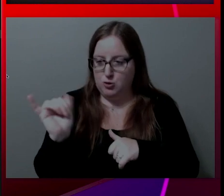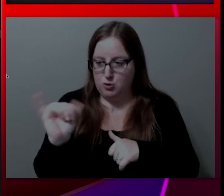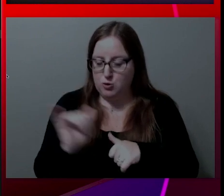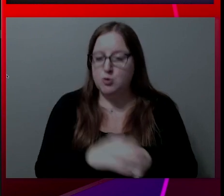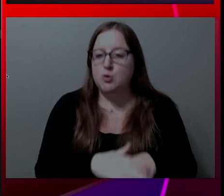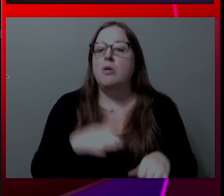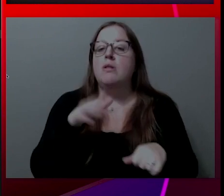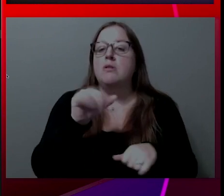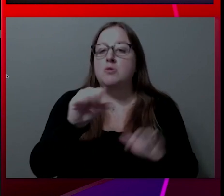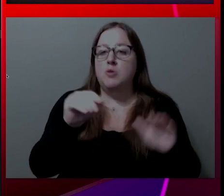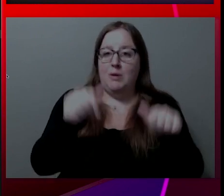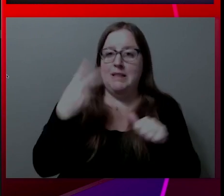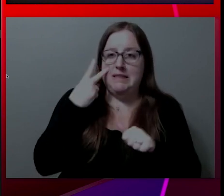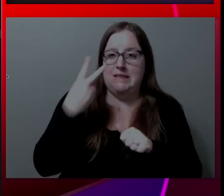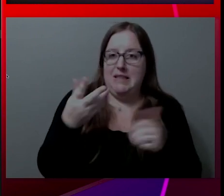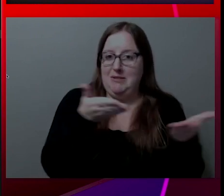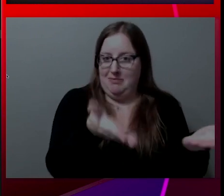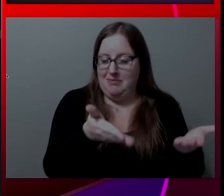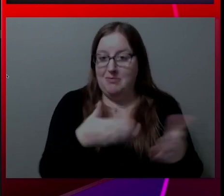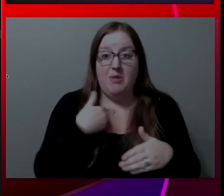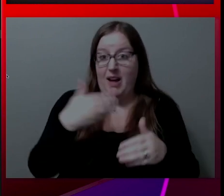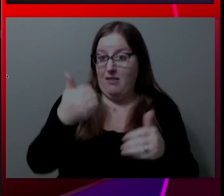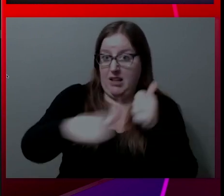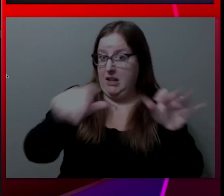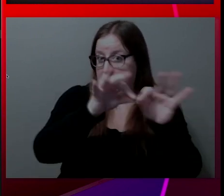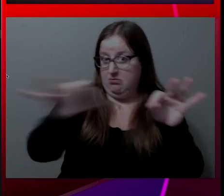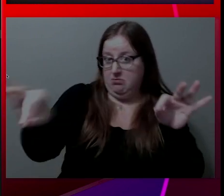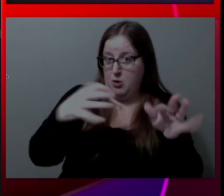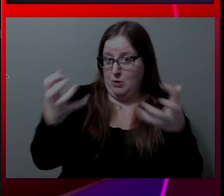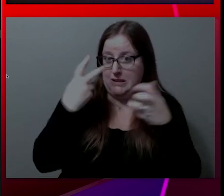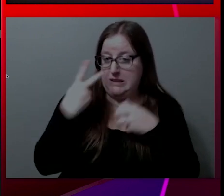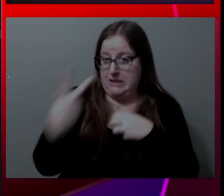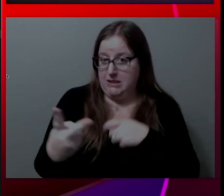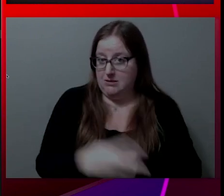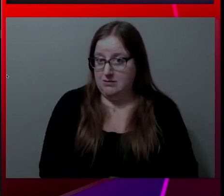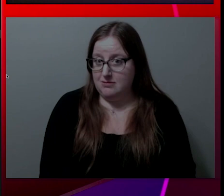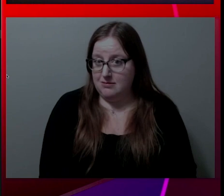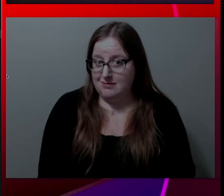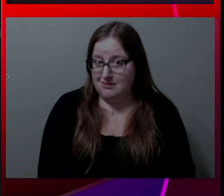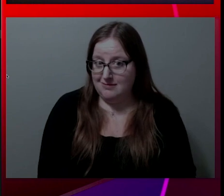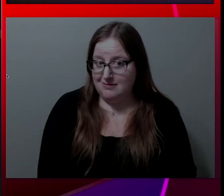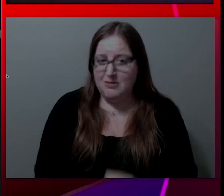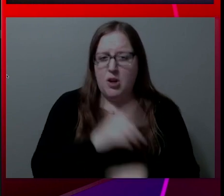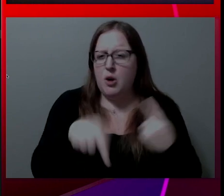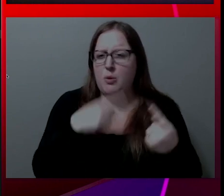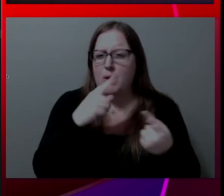and see what it generates. Do you guys have any phrases you want to see? Let's see, how about